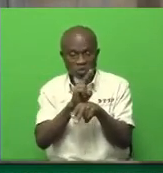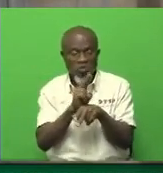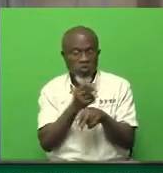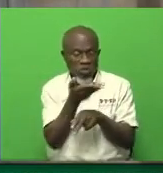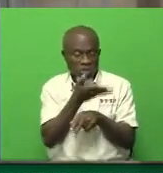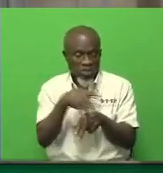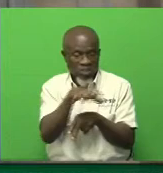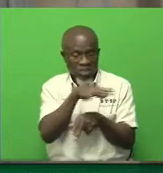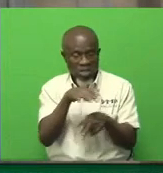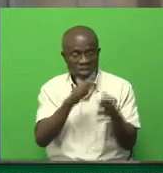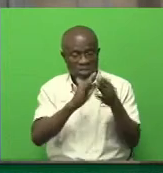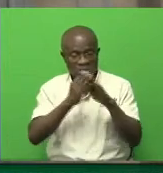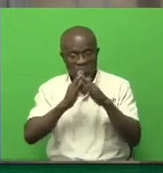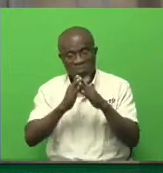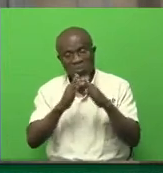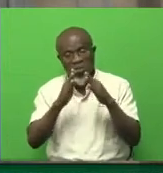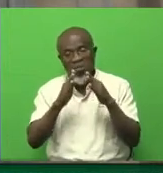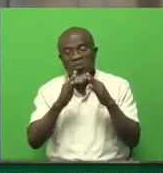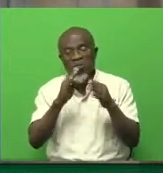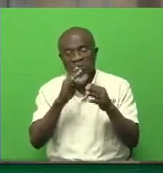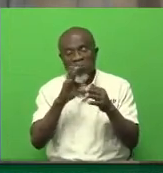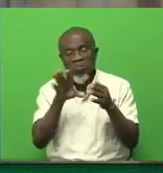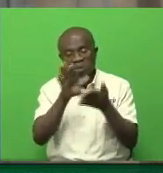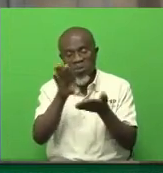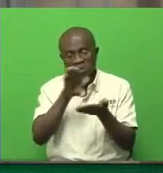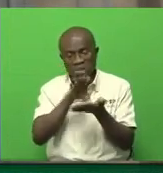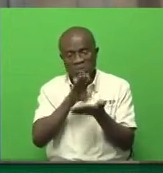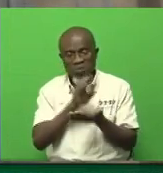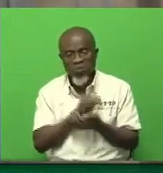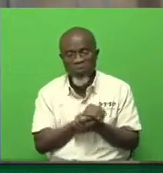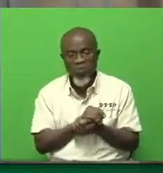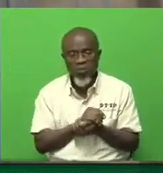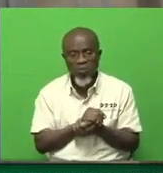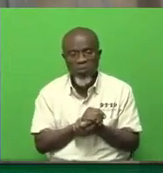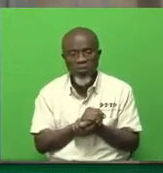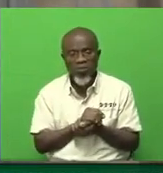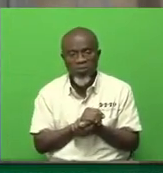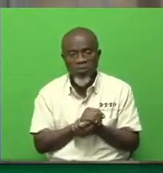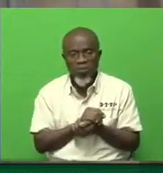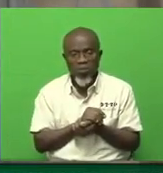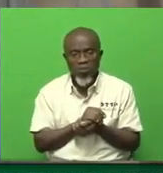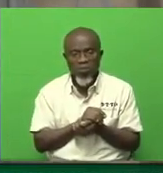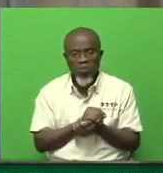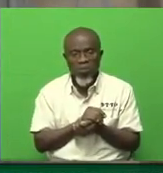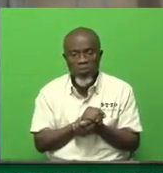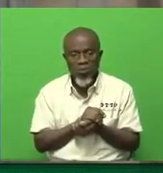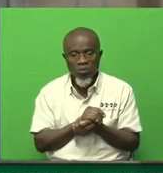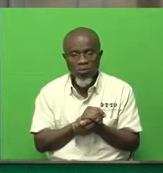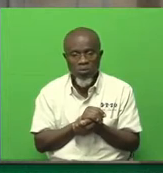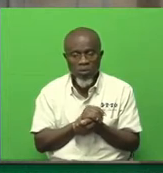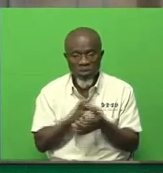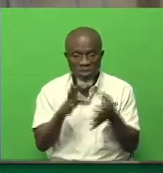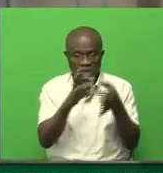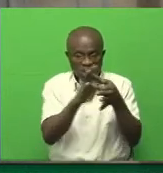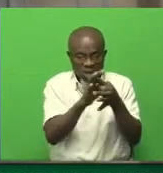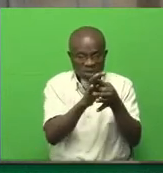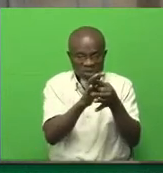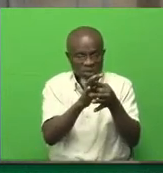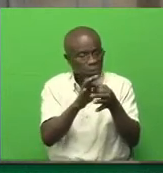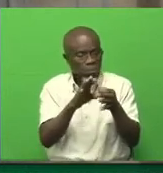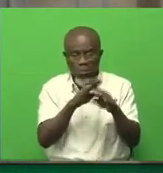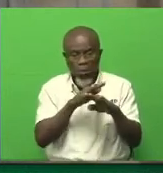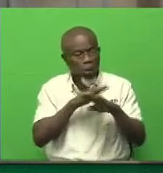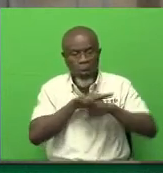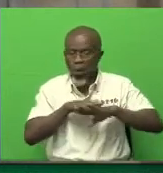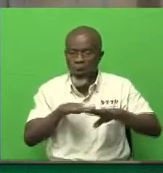asking that they at least be one female cleaner for the benefit of the female students and the Lock Sunny washrooms also do not